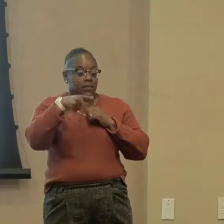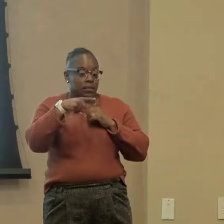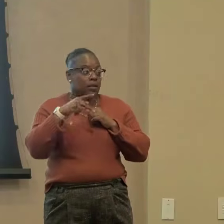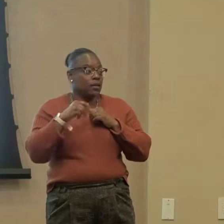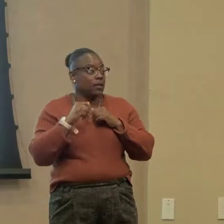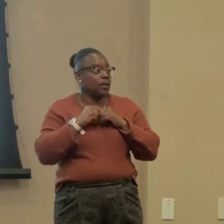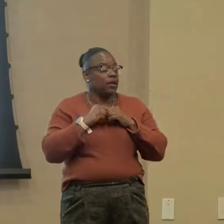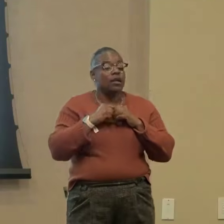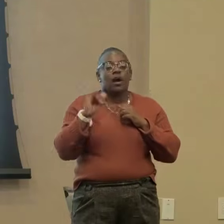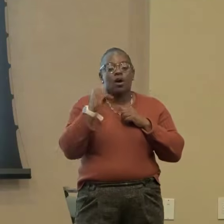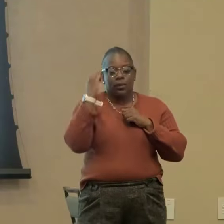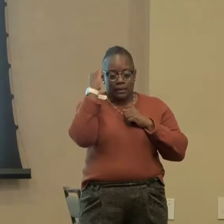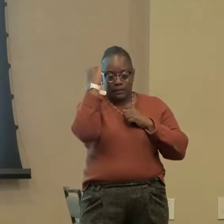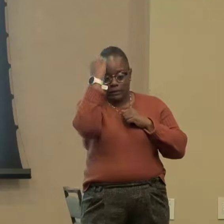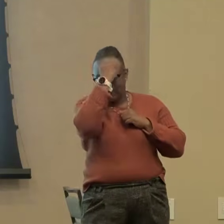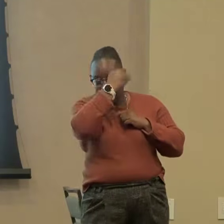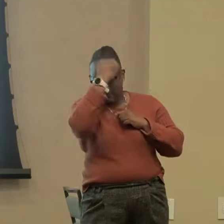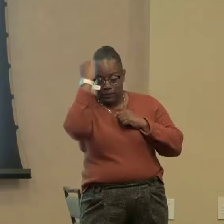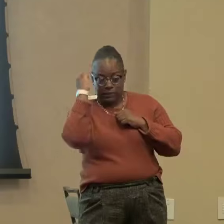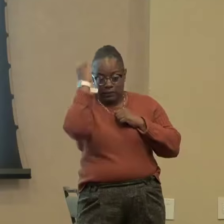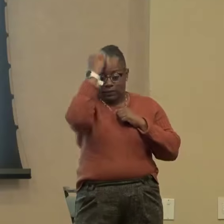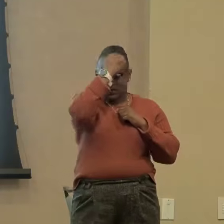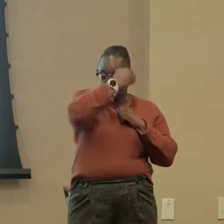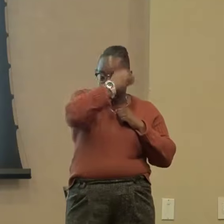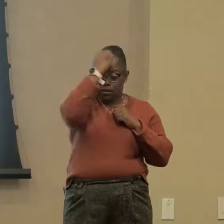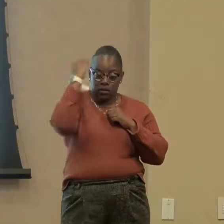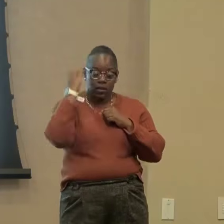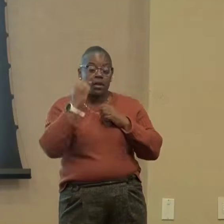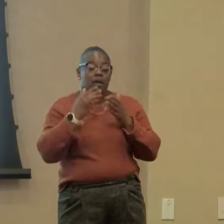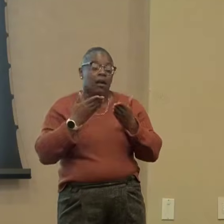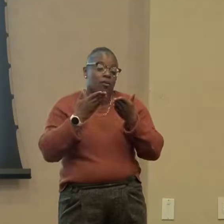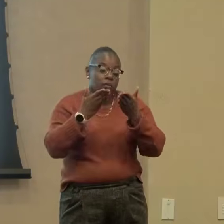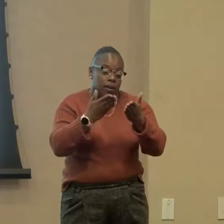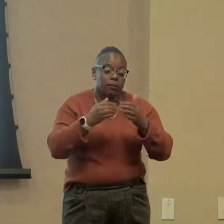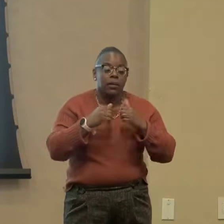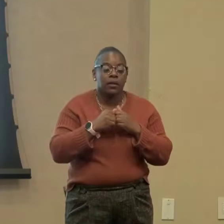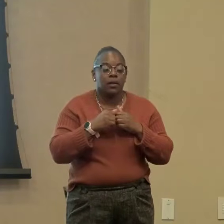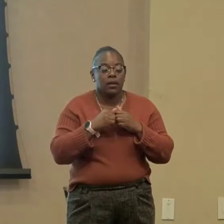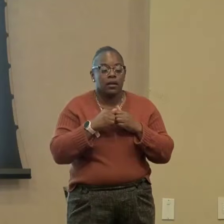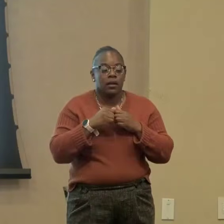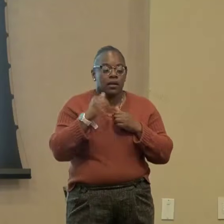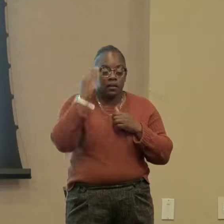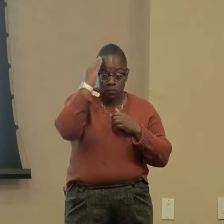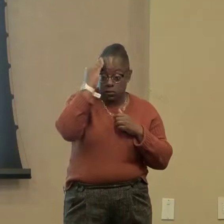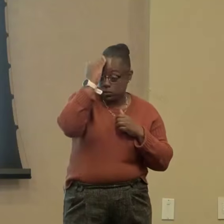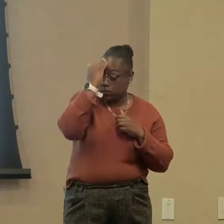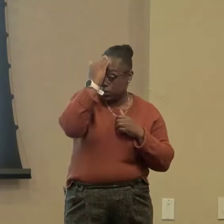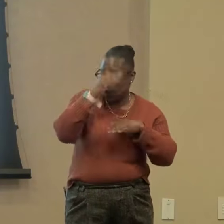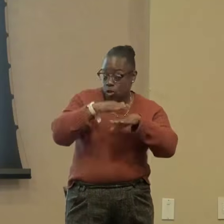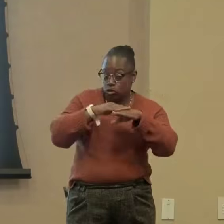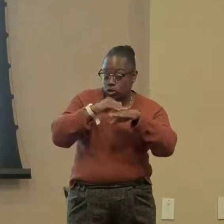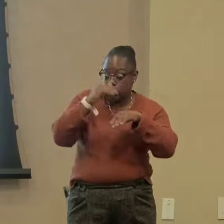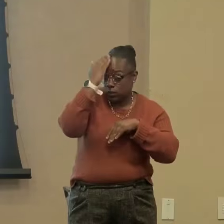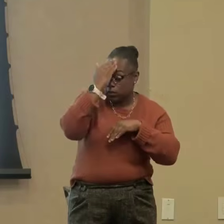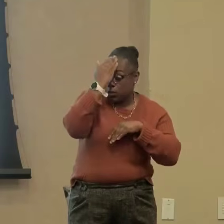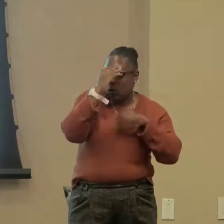on the hairline part. So I do recommend either you can dab some sunscreen there or you